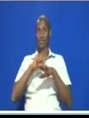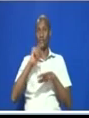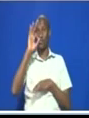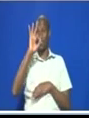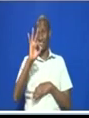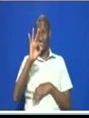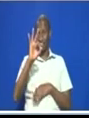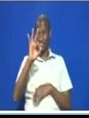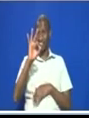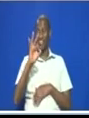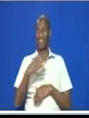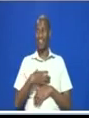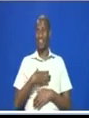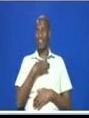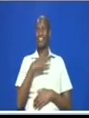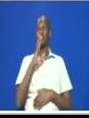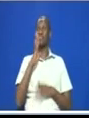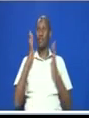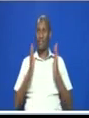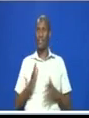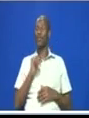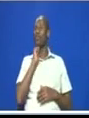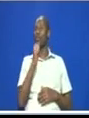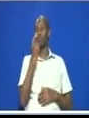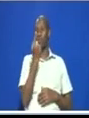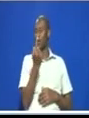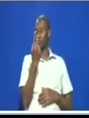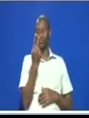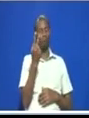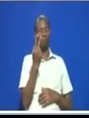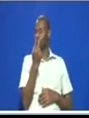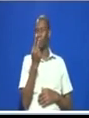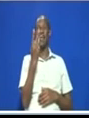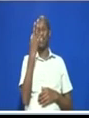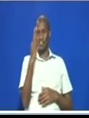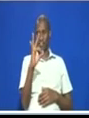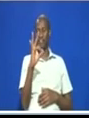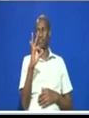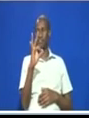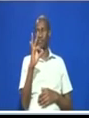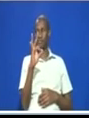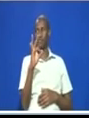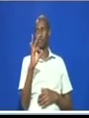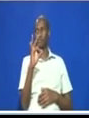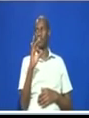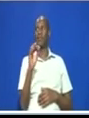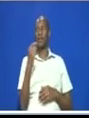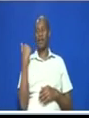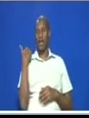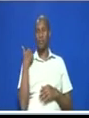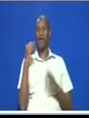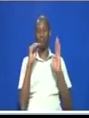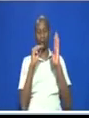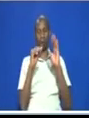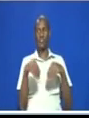3 guest speakers, not 1, not 2, but 3. A distinct number has